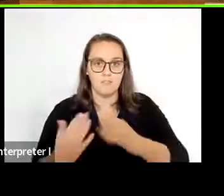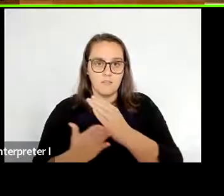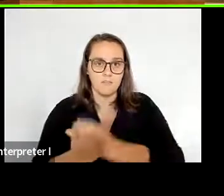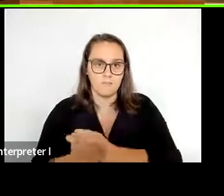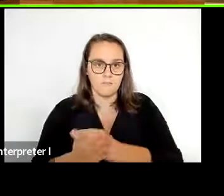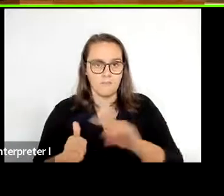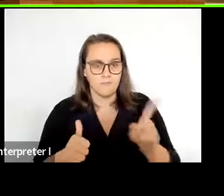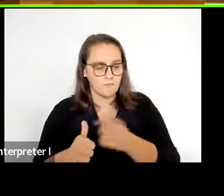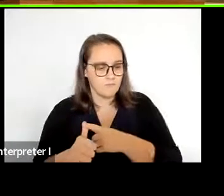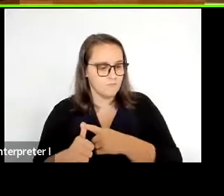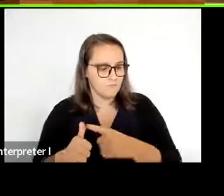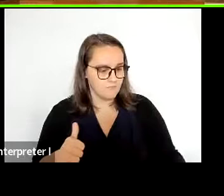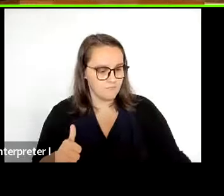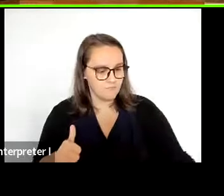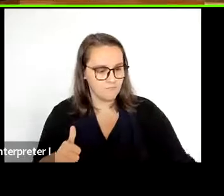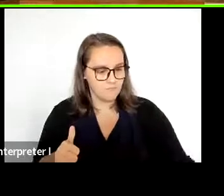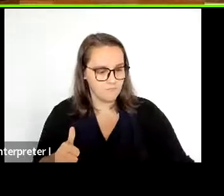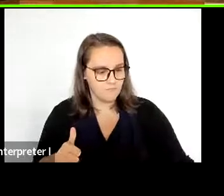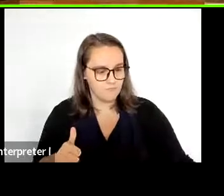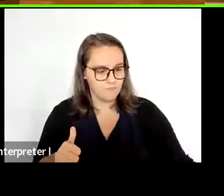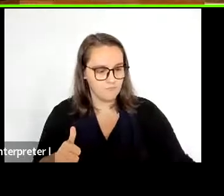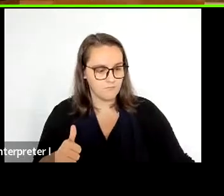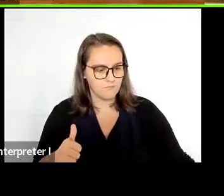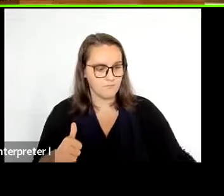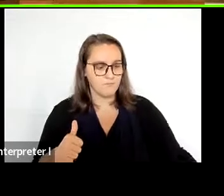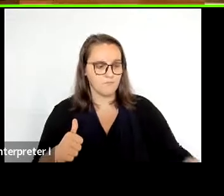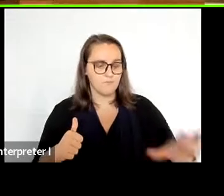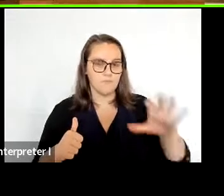The first item is Bill